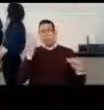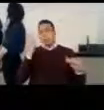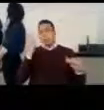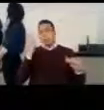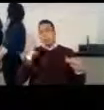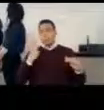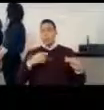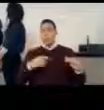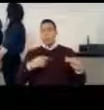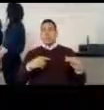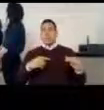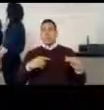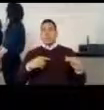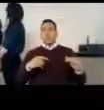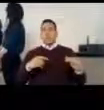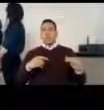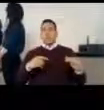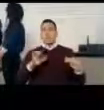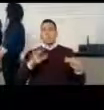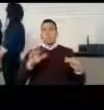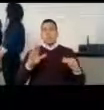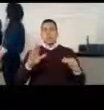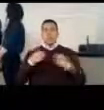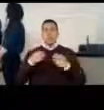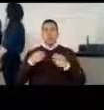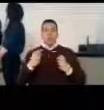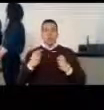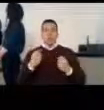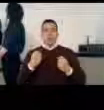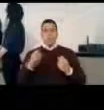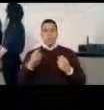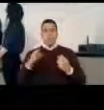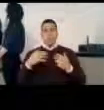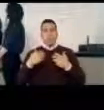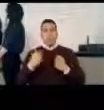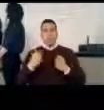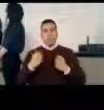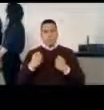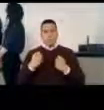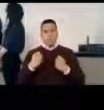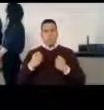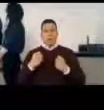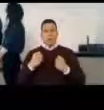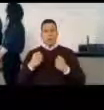But you have to understand that your health